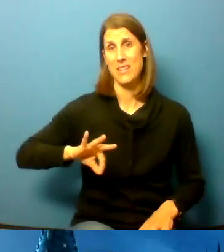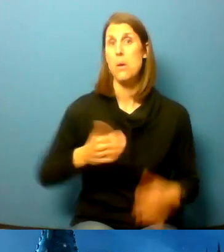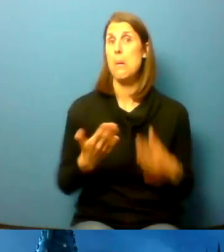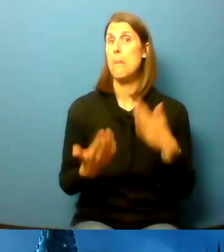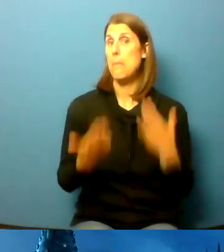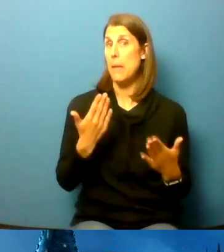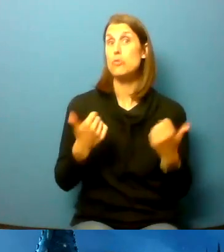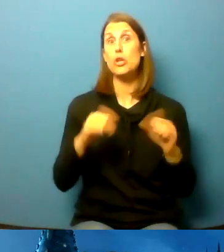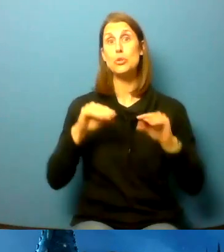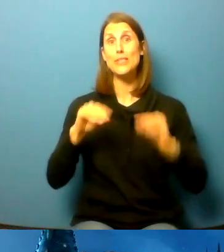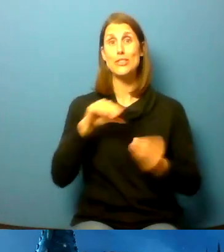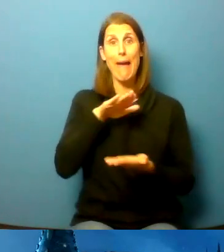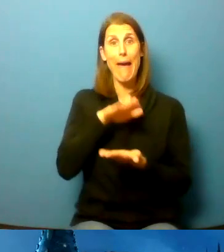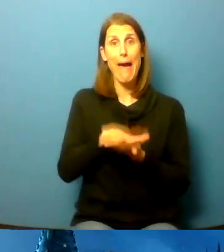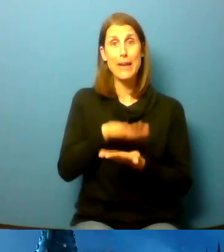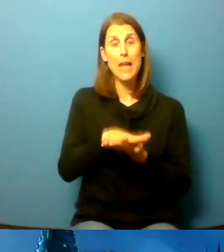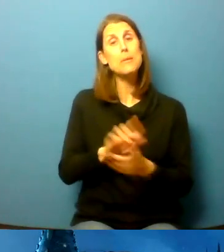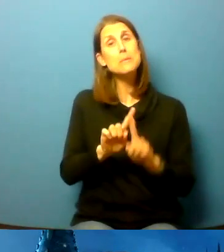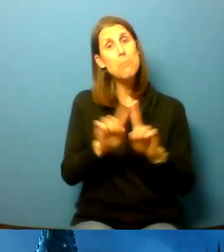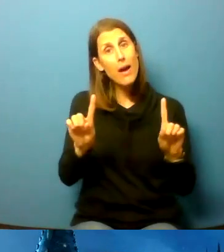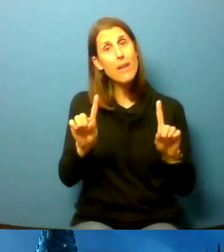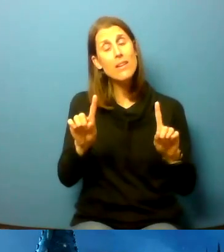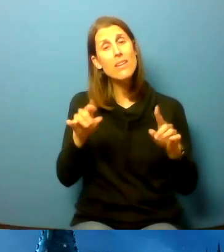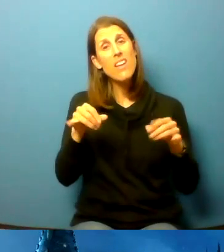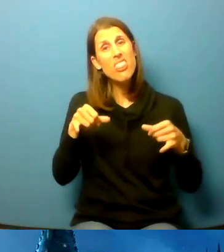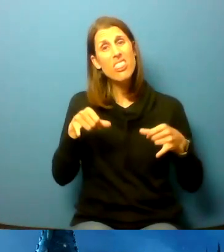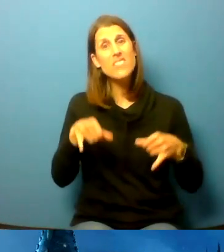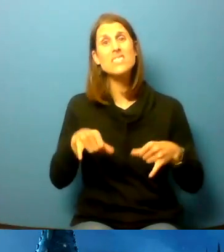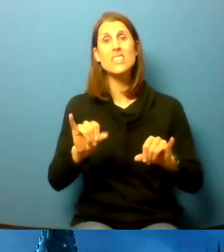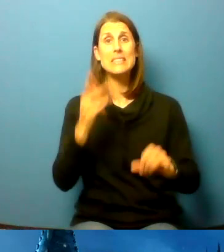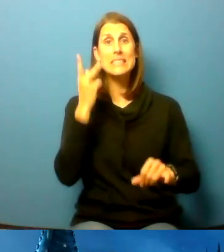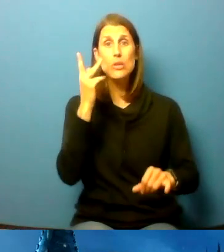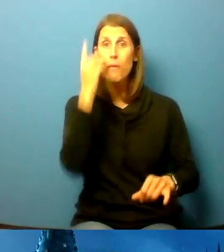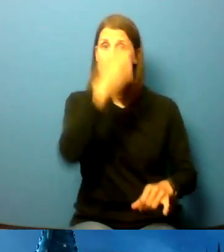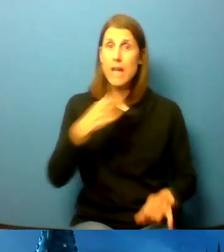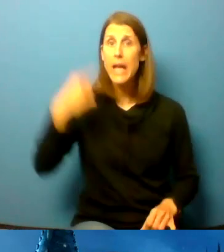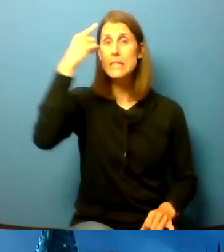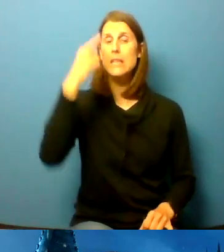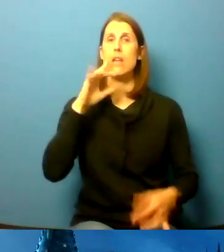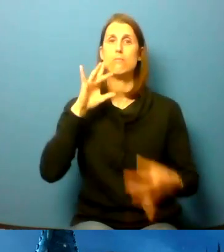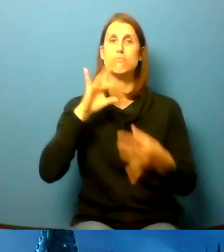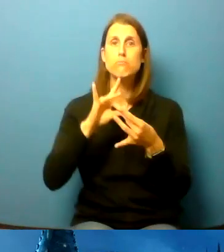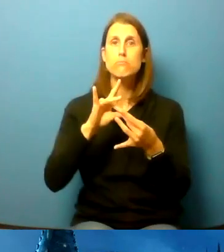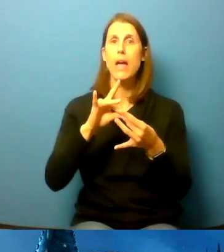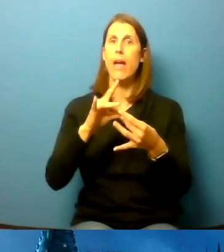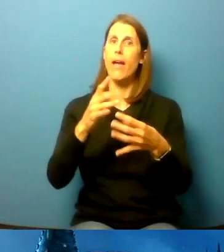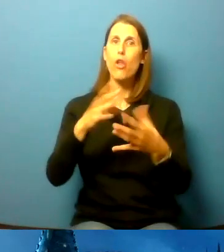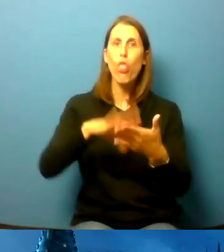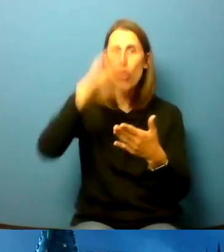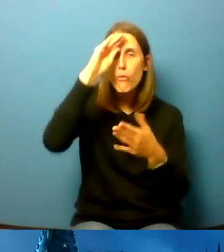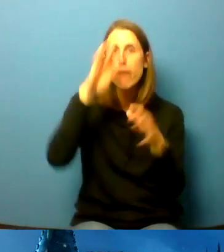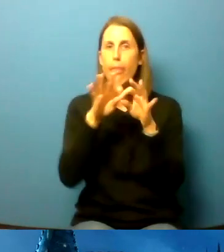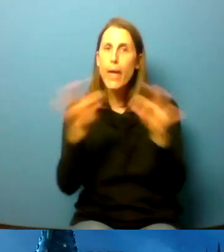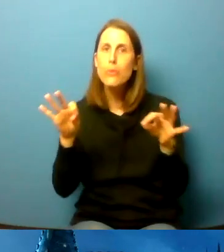that you're trying to promote, they're still seeing your face and seeing you have fun, and they're engaged in getting language and modeling and all those things.